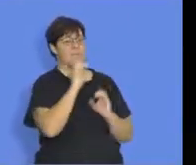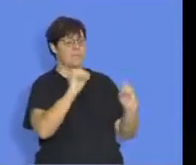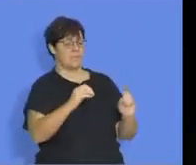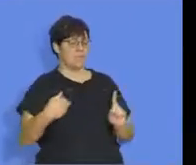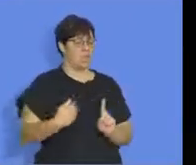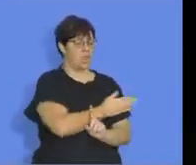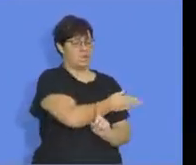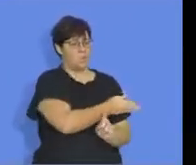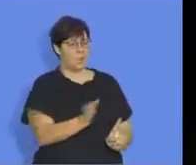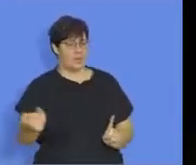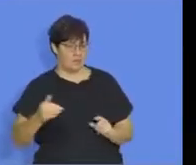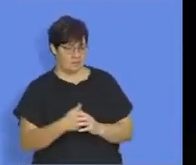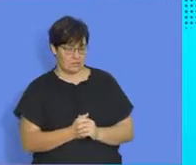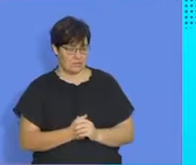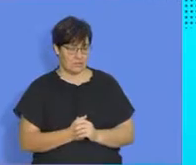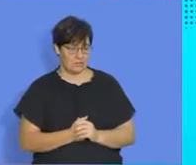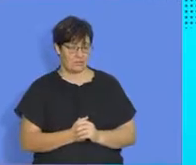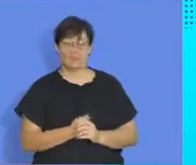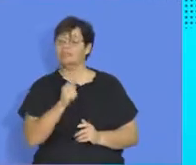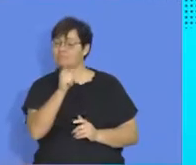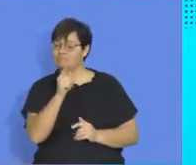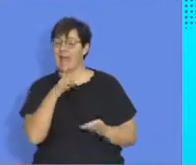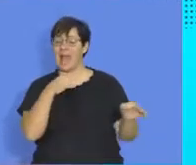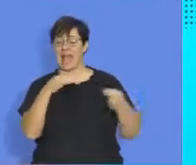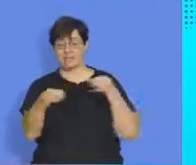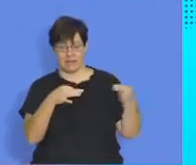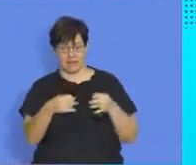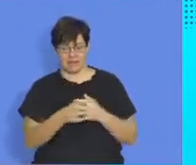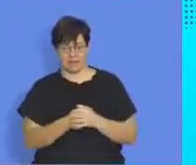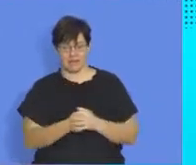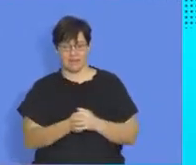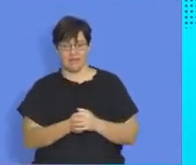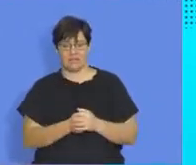explain the difference between tax avoidance,